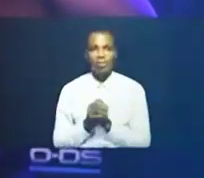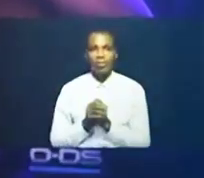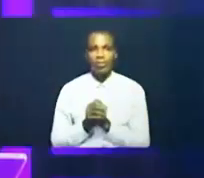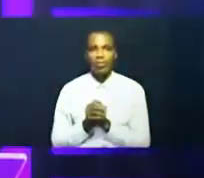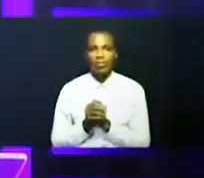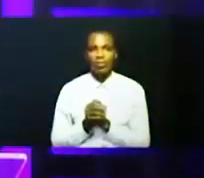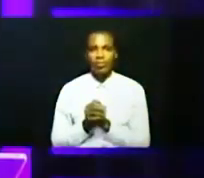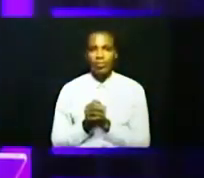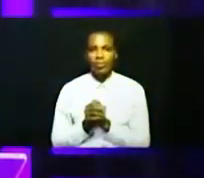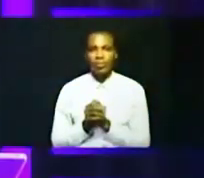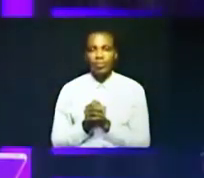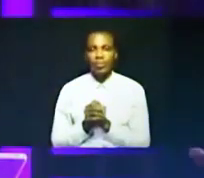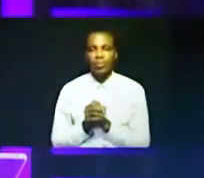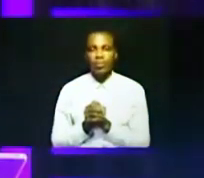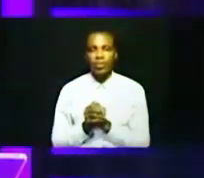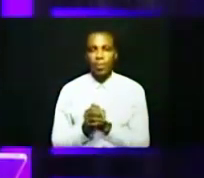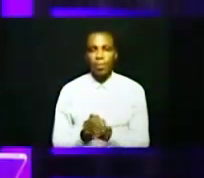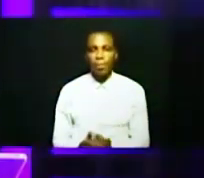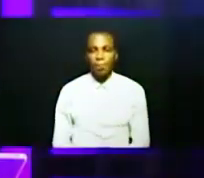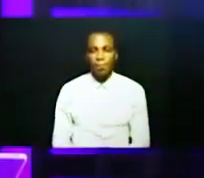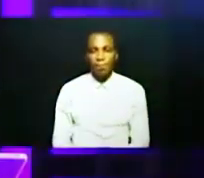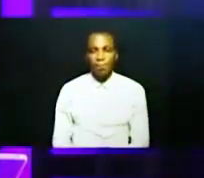This